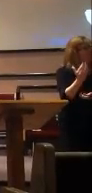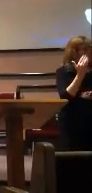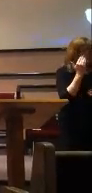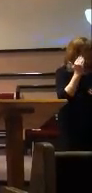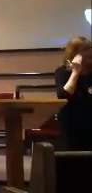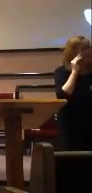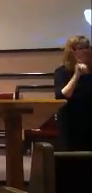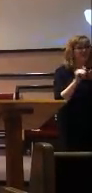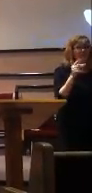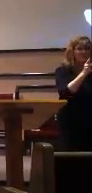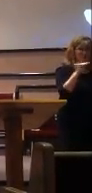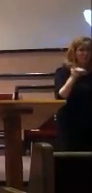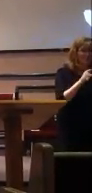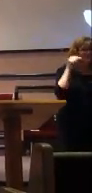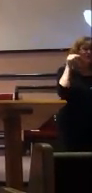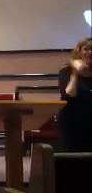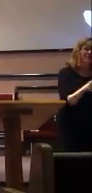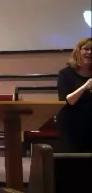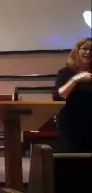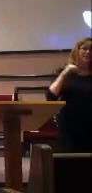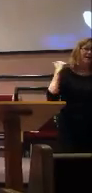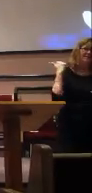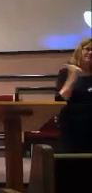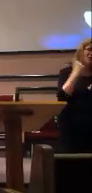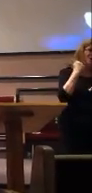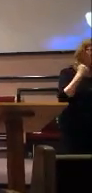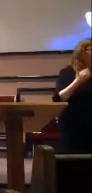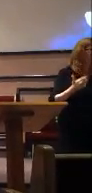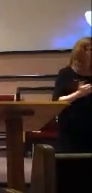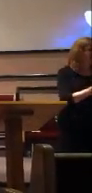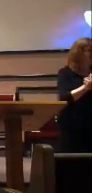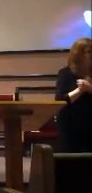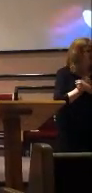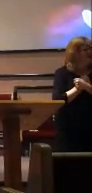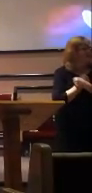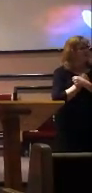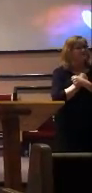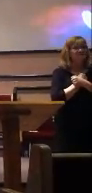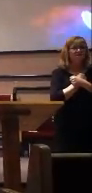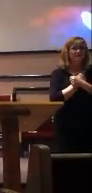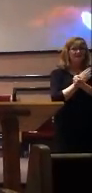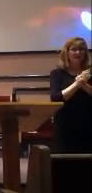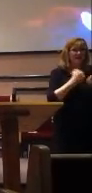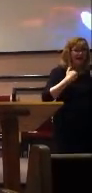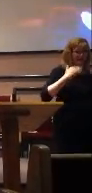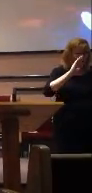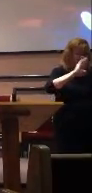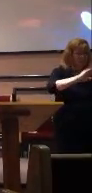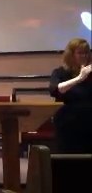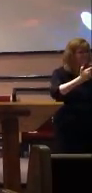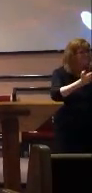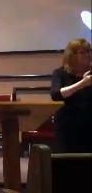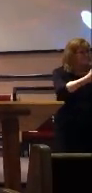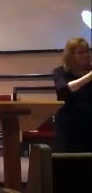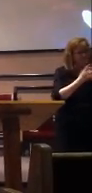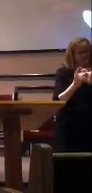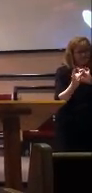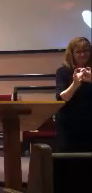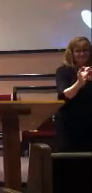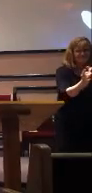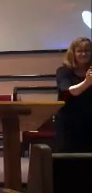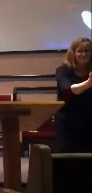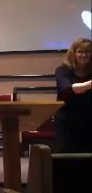a place where they can be affirmed, where they can be loved, where there can be a community of